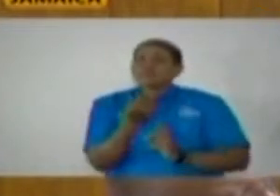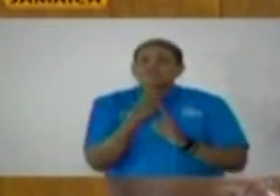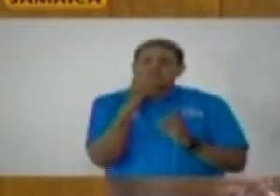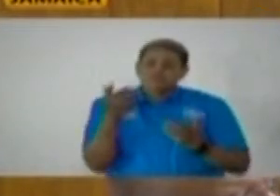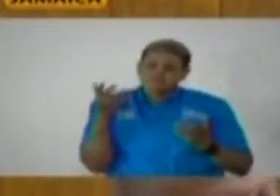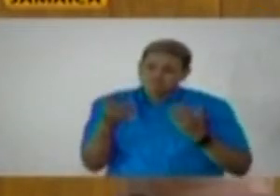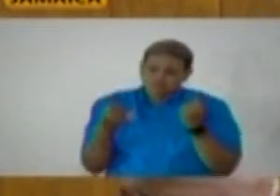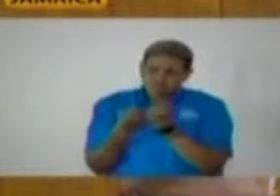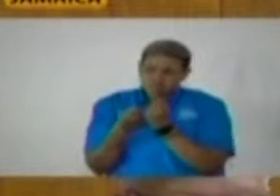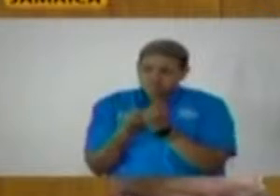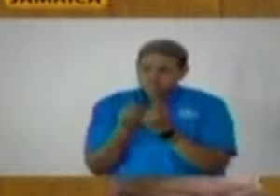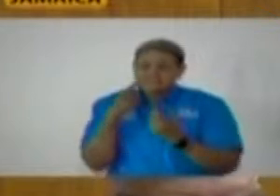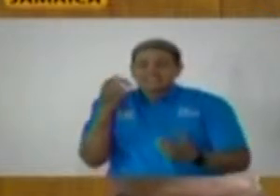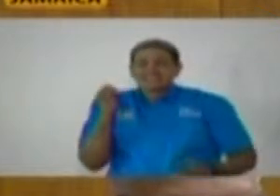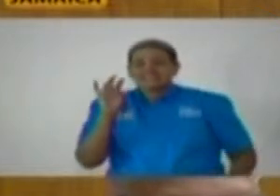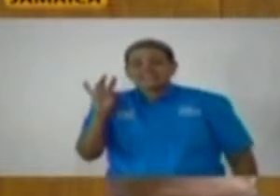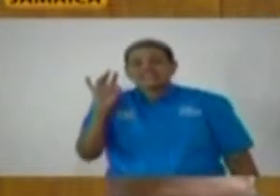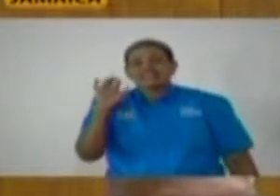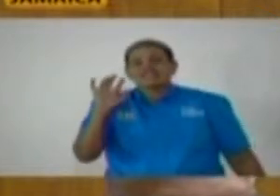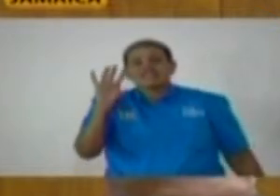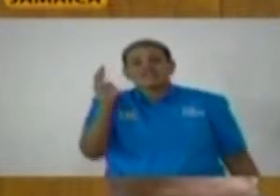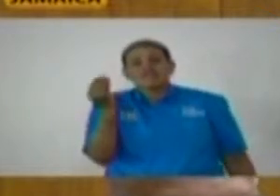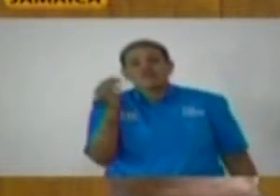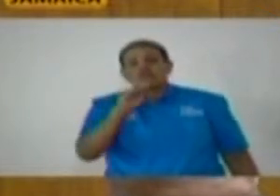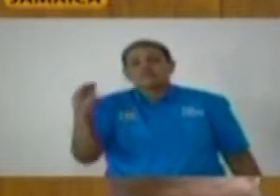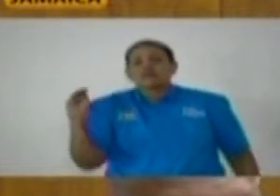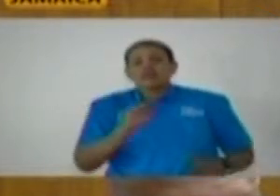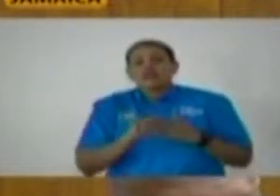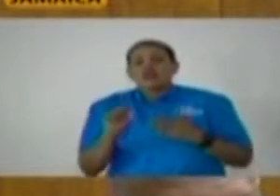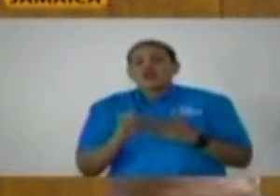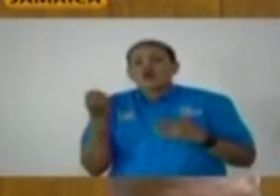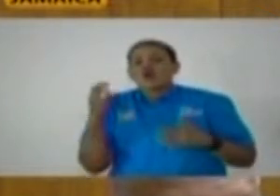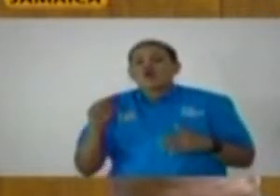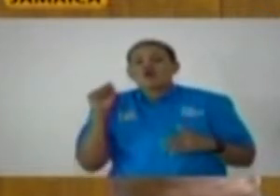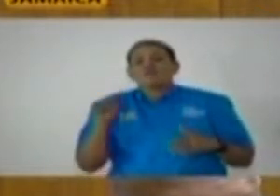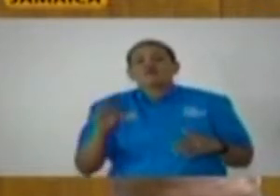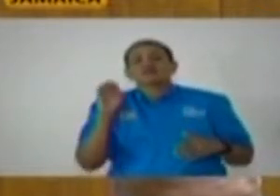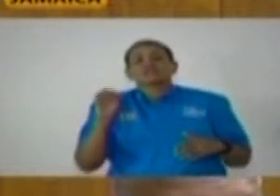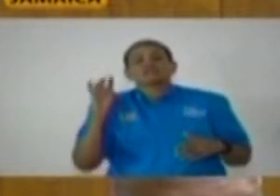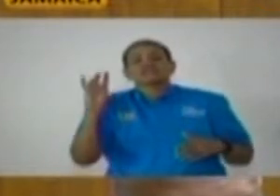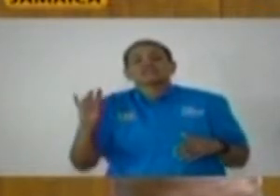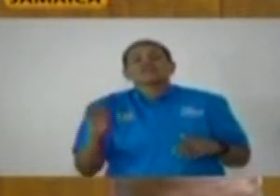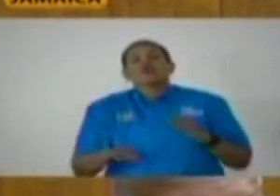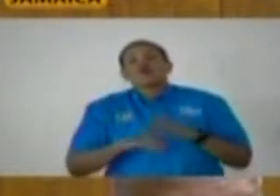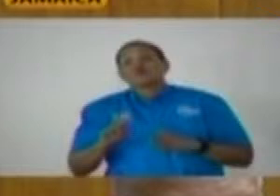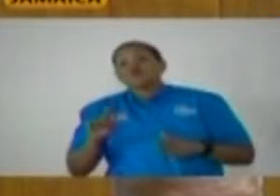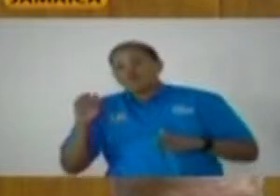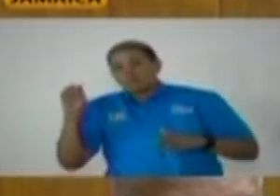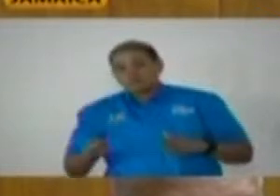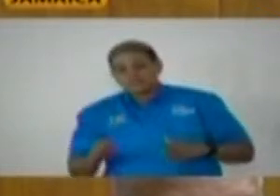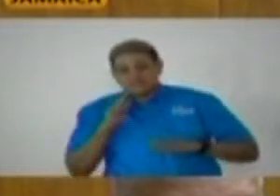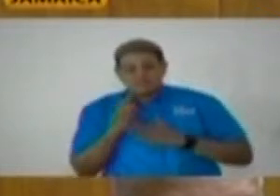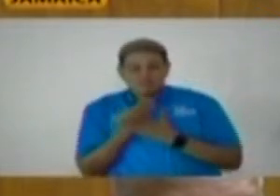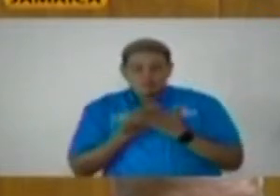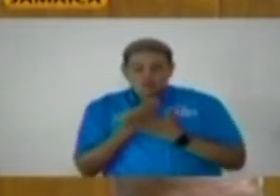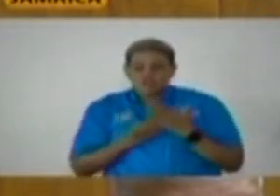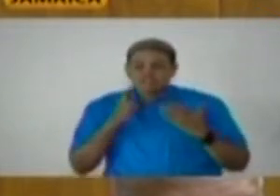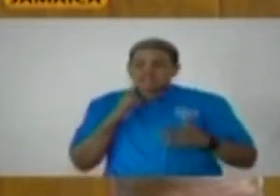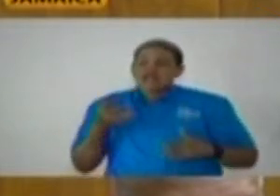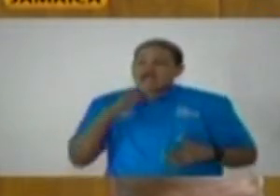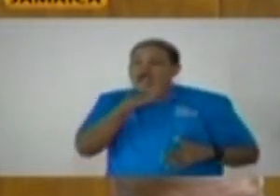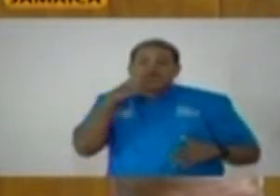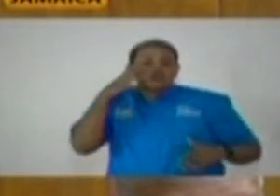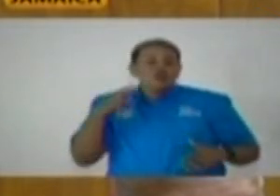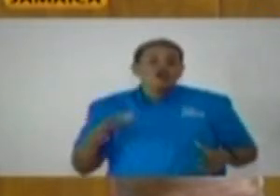remits, gets 714 million, or 0.07 of 1% of the budget. The